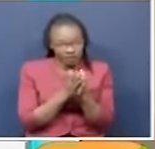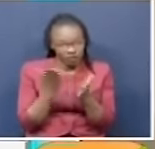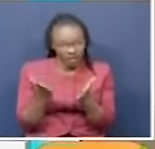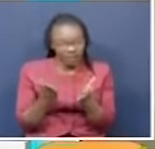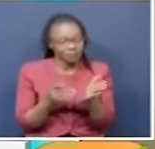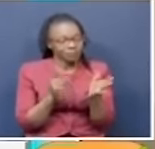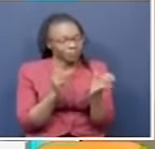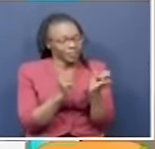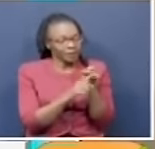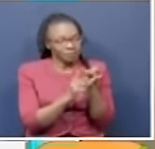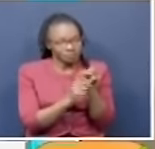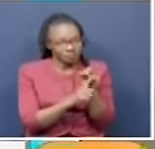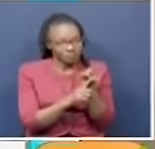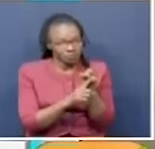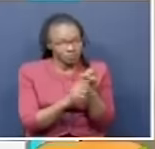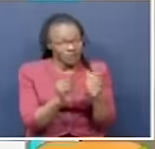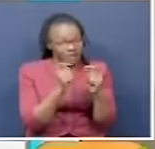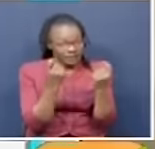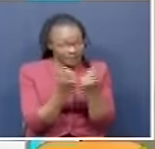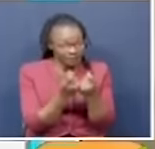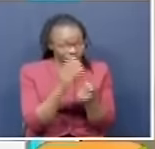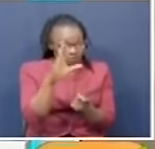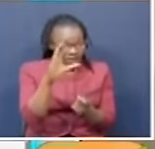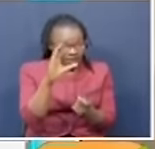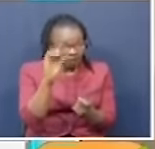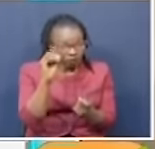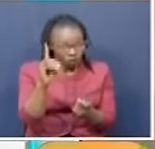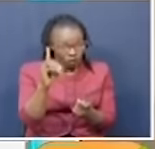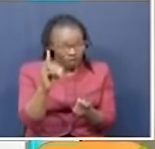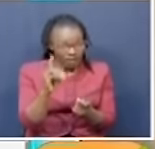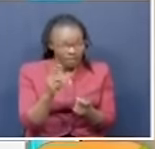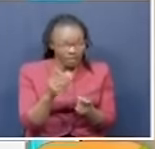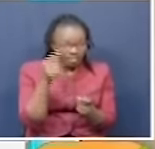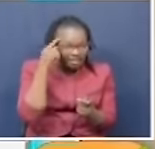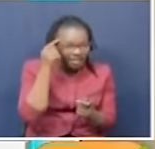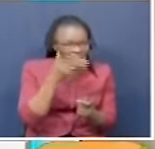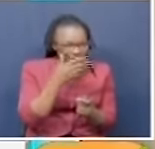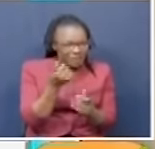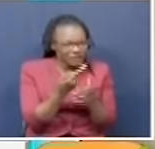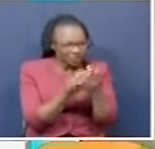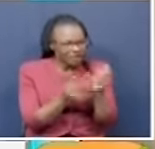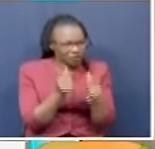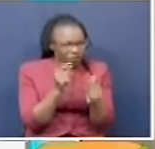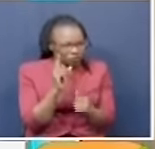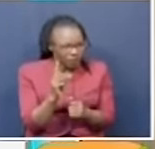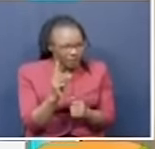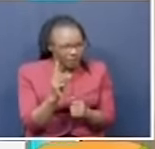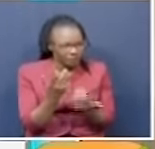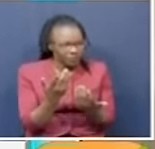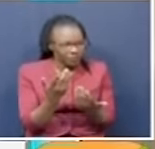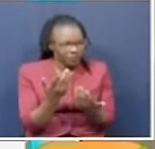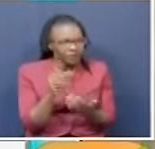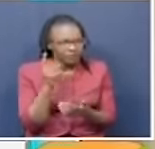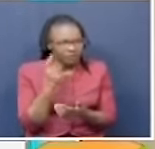is a team by CORD mulling over the best combination or scenarios for the CORD leaders. Let's take a